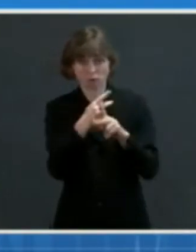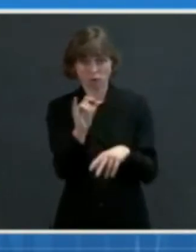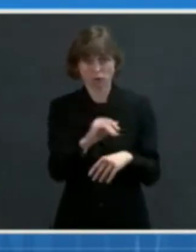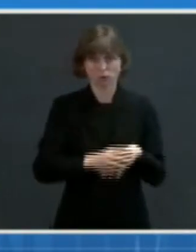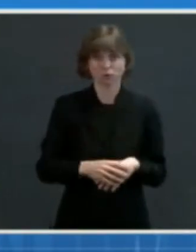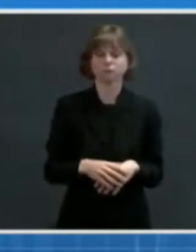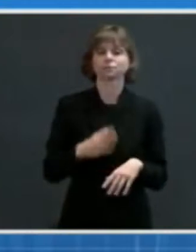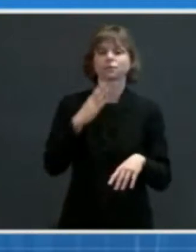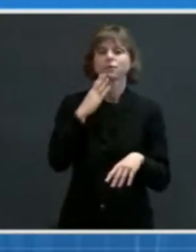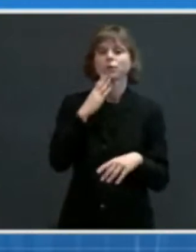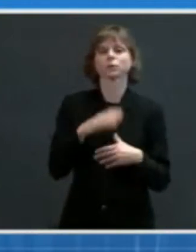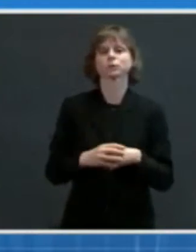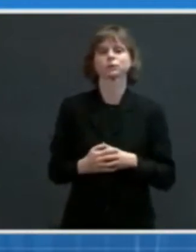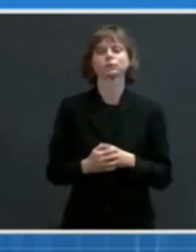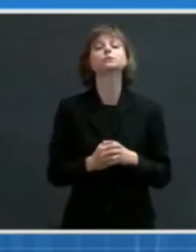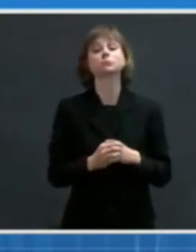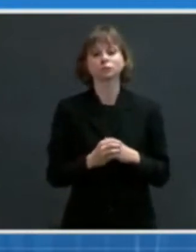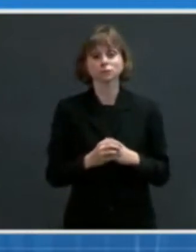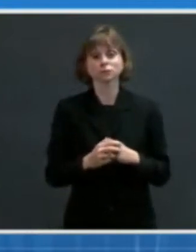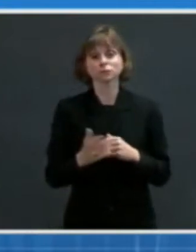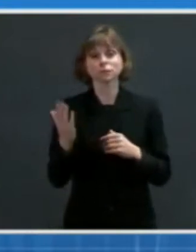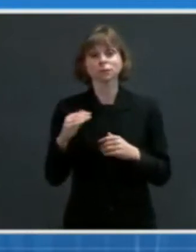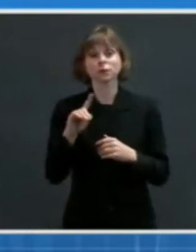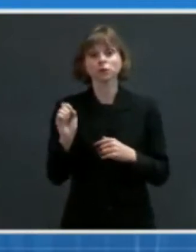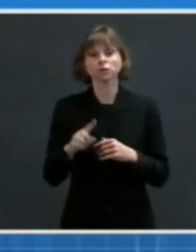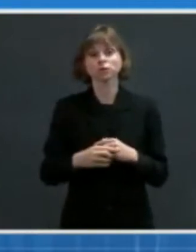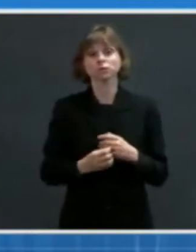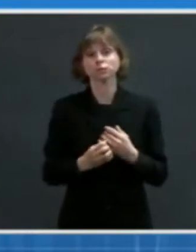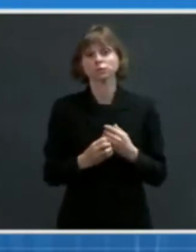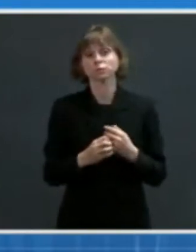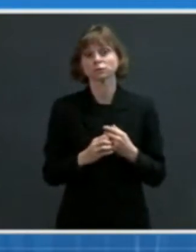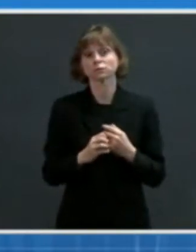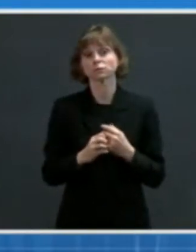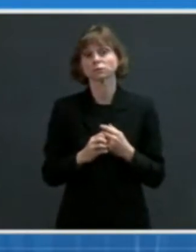Thank you. Next question.